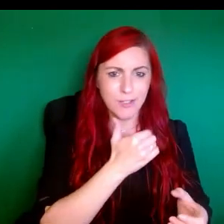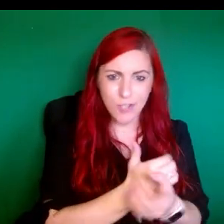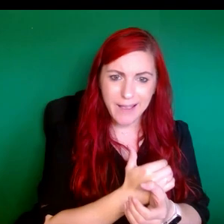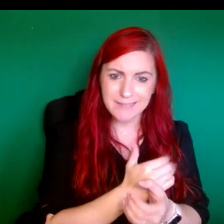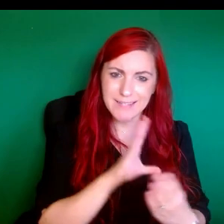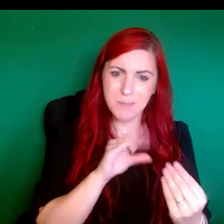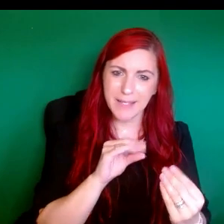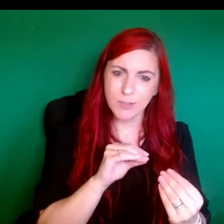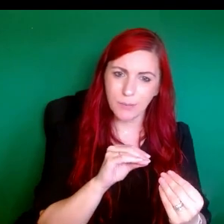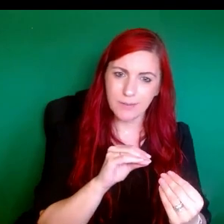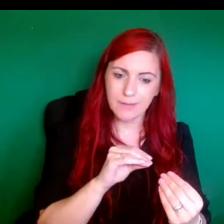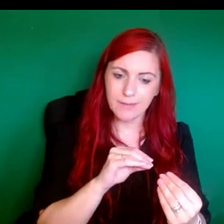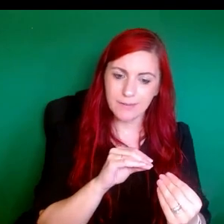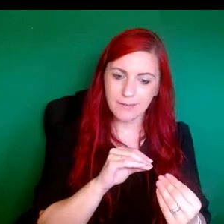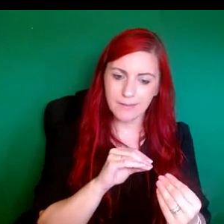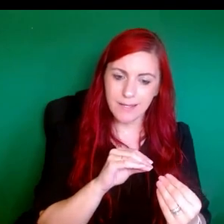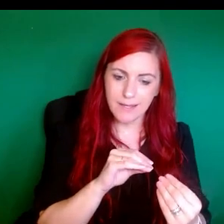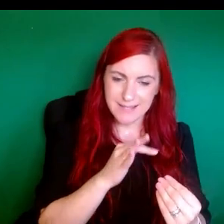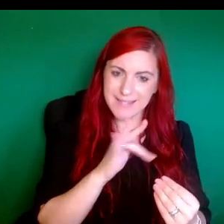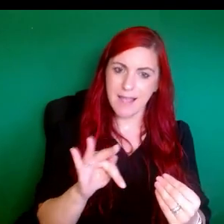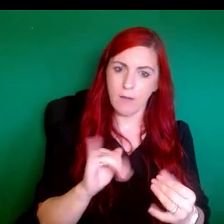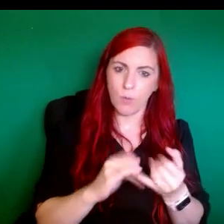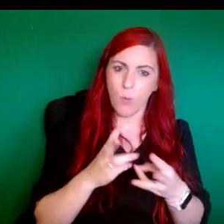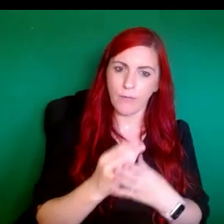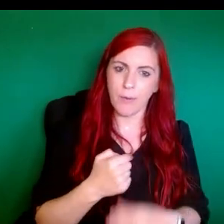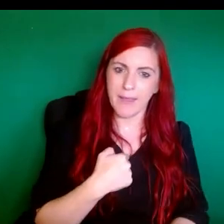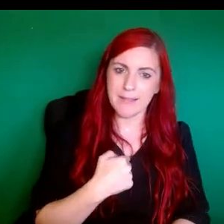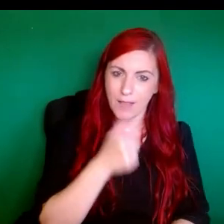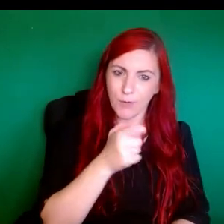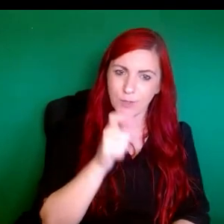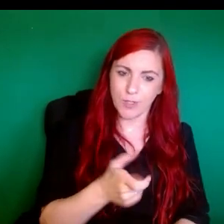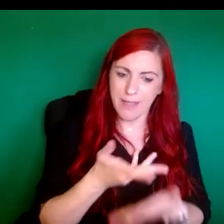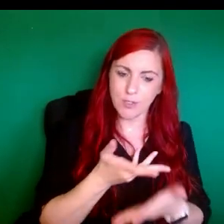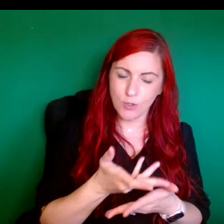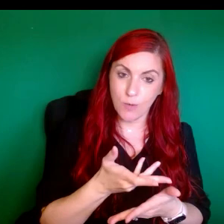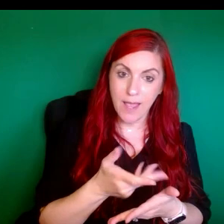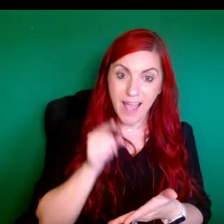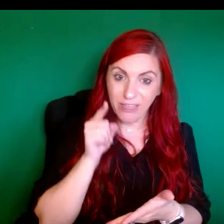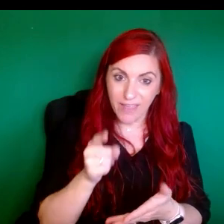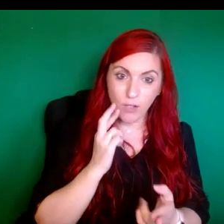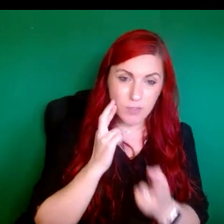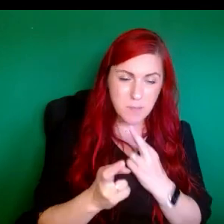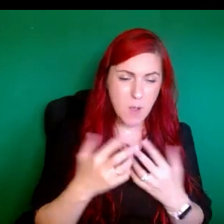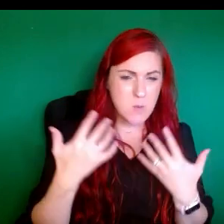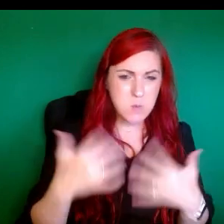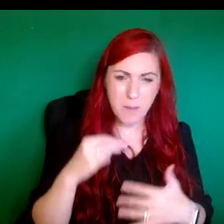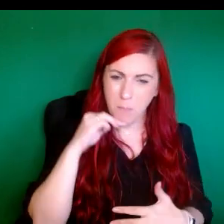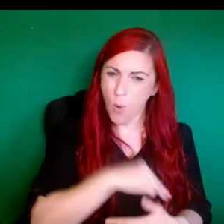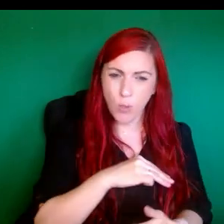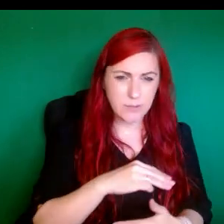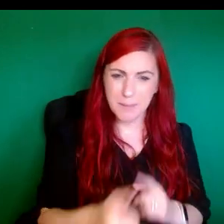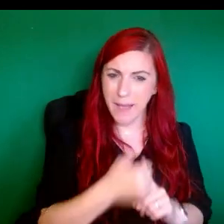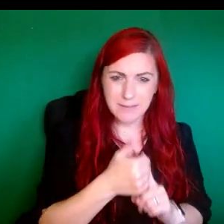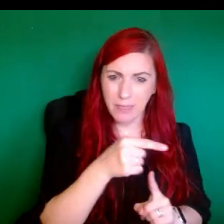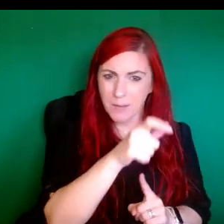how they respond to that is life-changing for that person. So as long as there's people coming forward to say